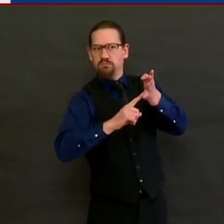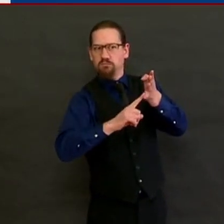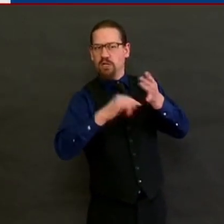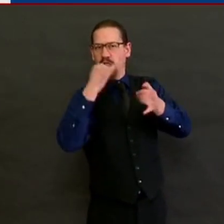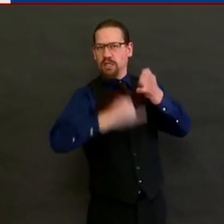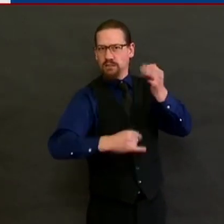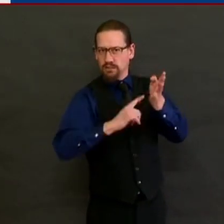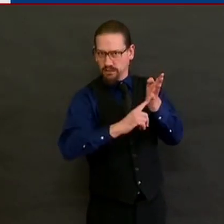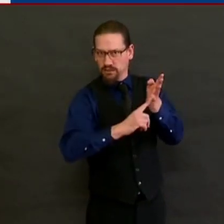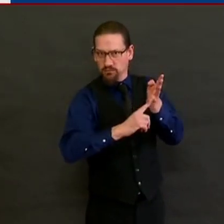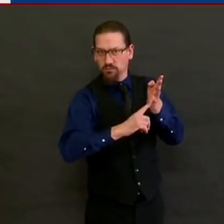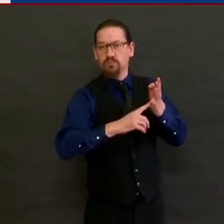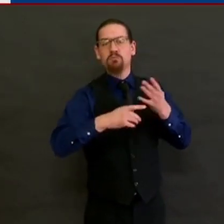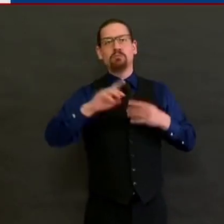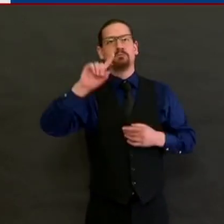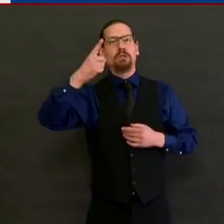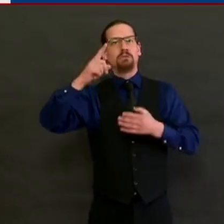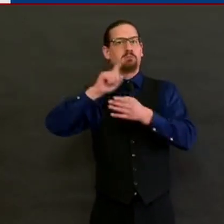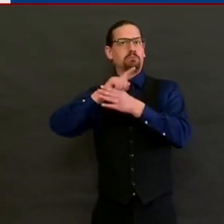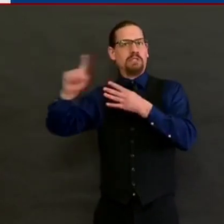2,250 hospital beds.